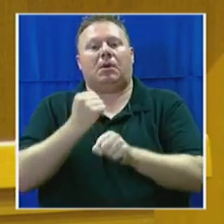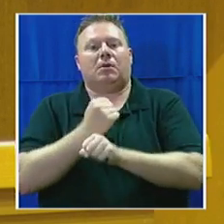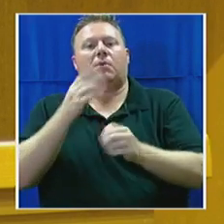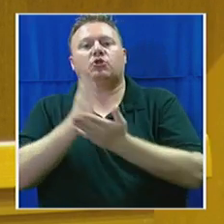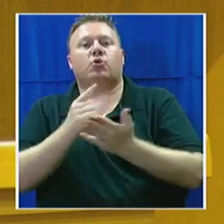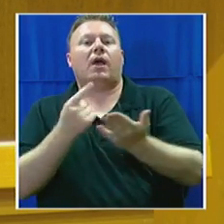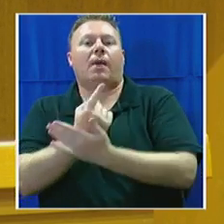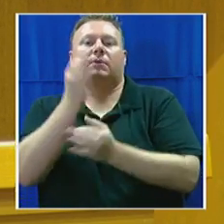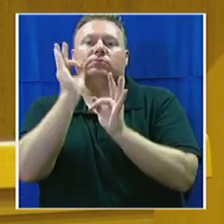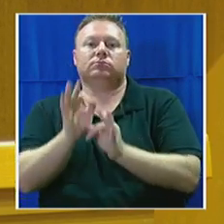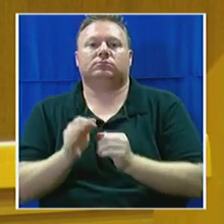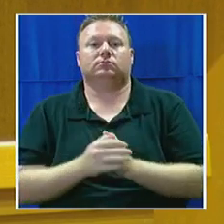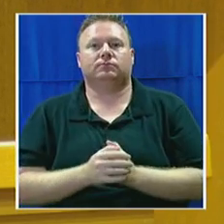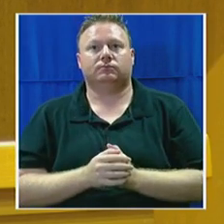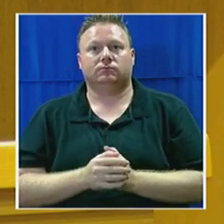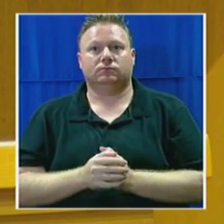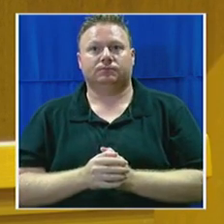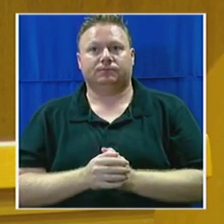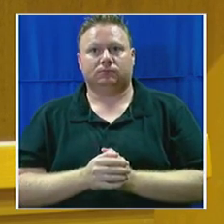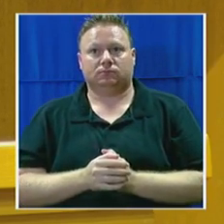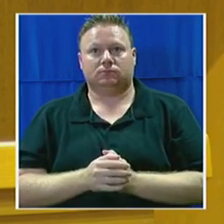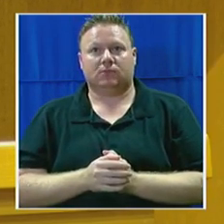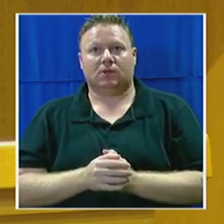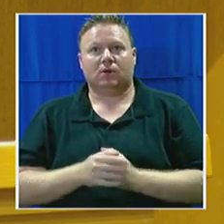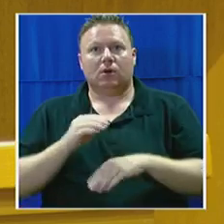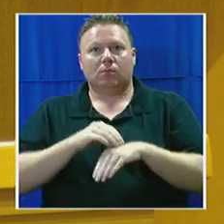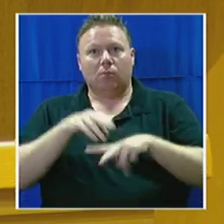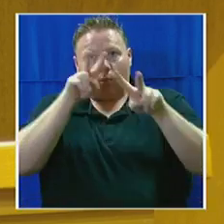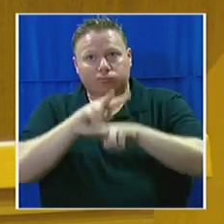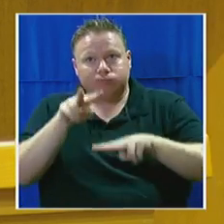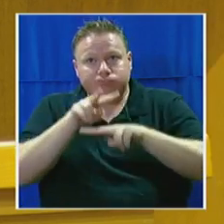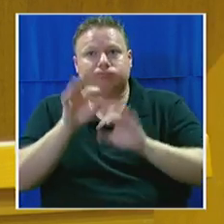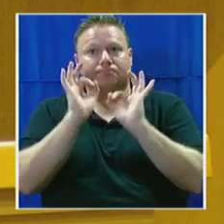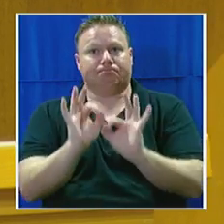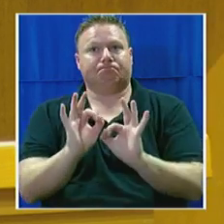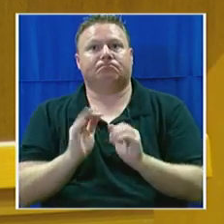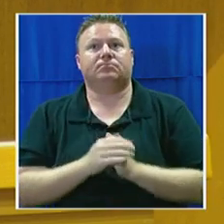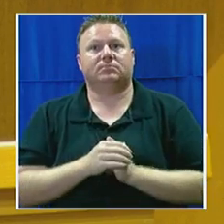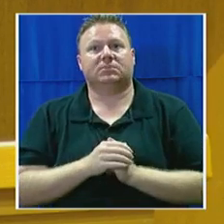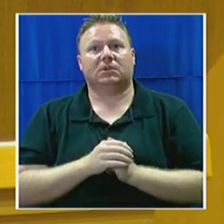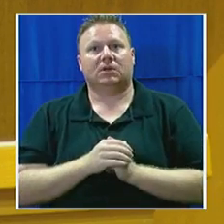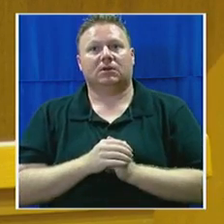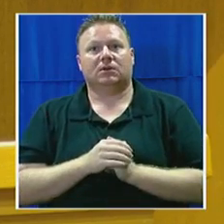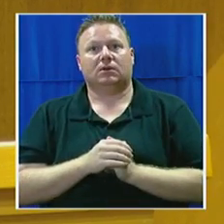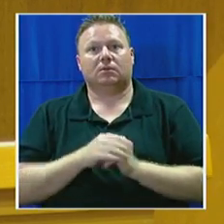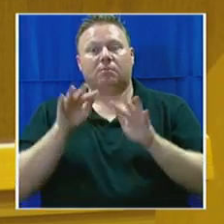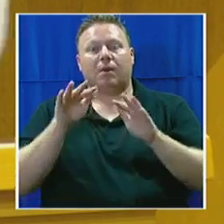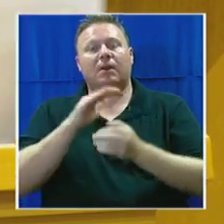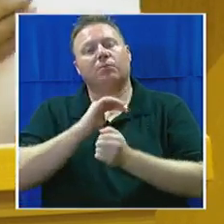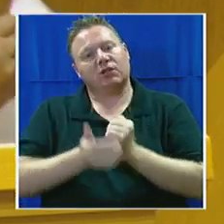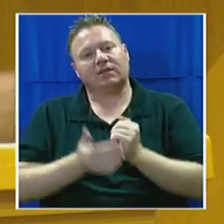the municipalities are experiencing. More stringent oversight will ensure that the public place is protected. Thank